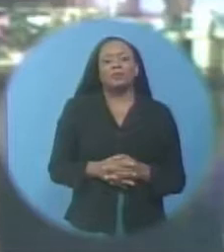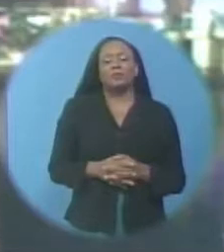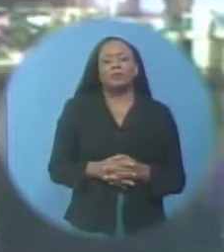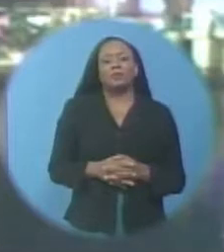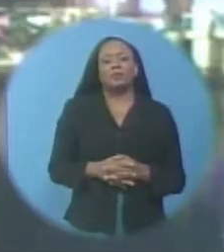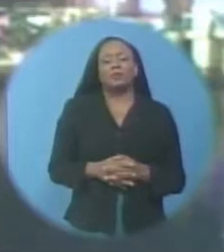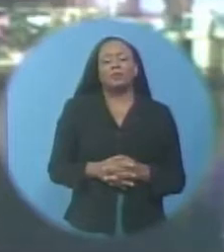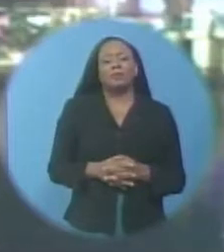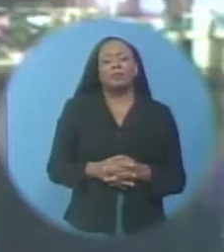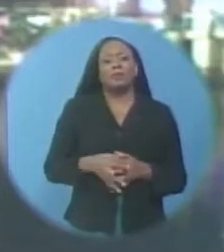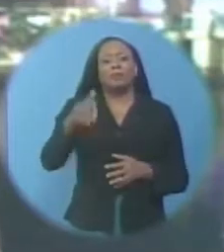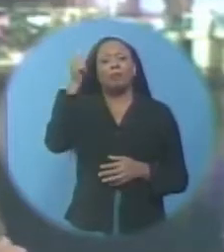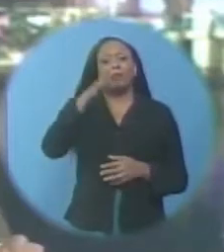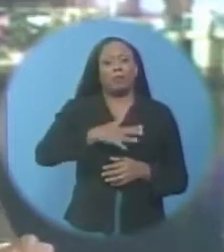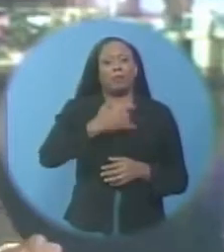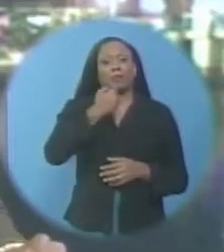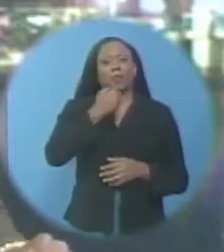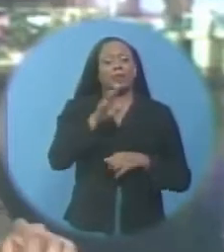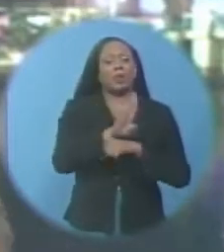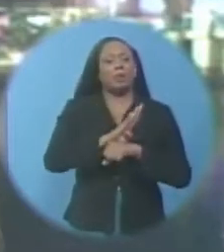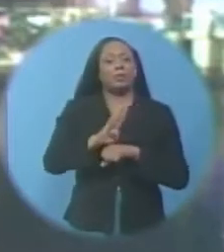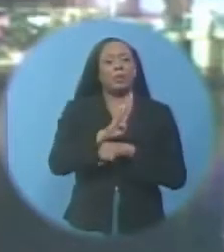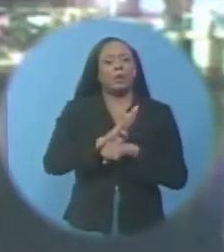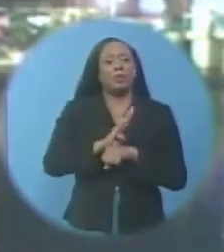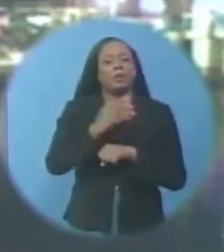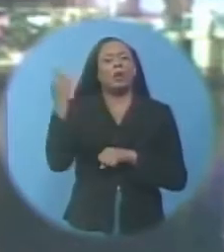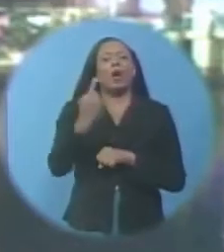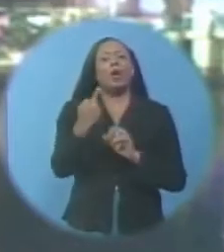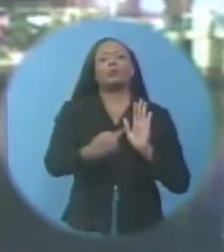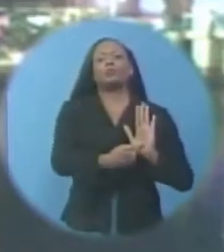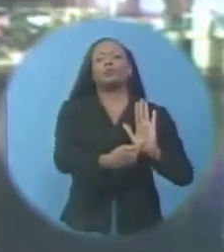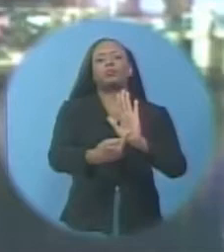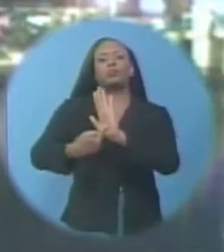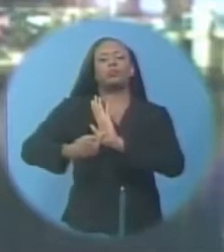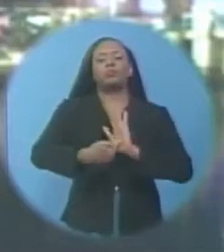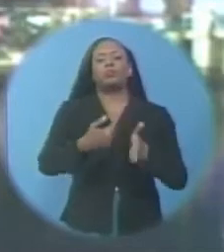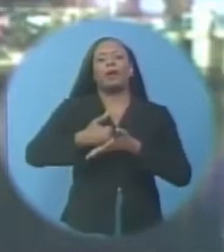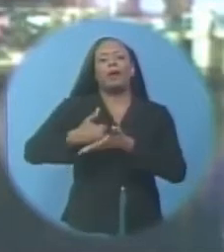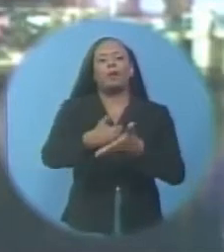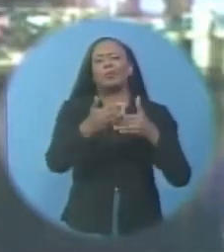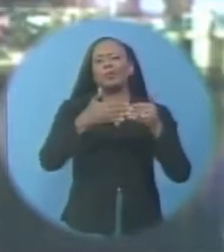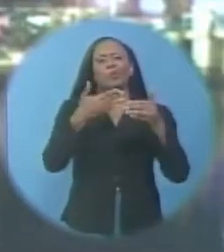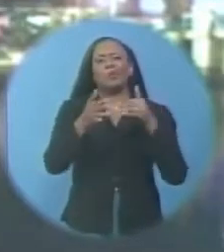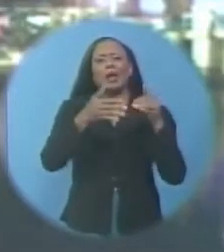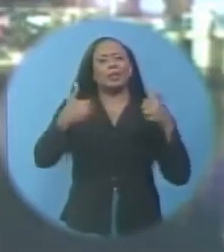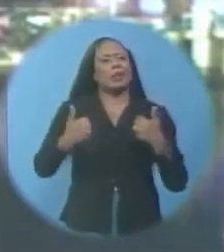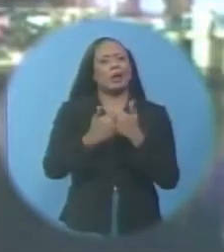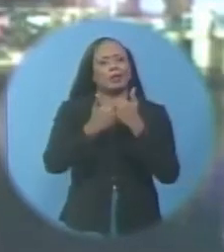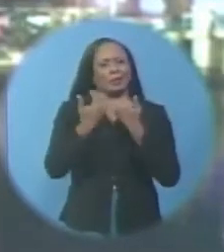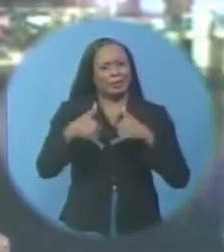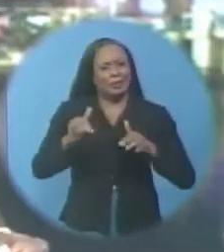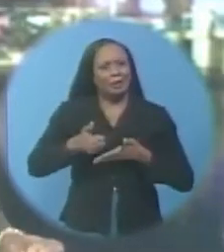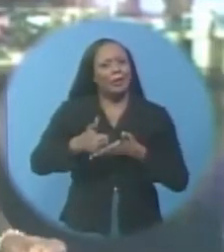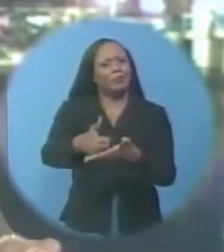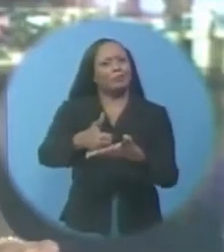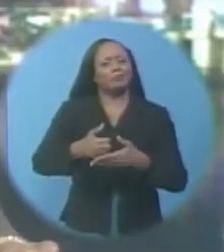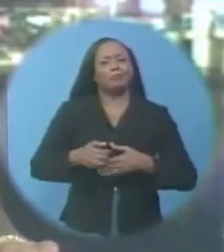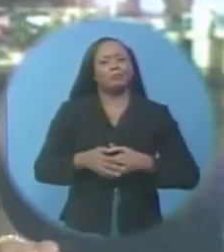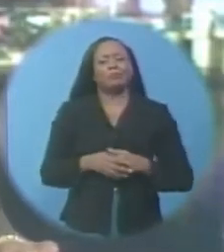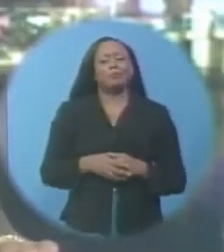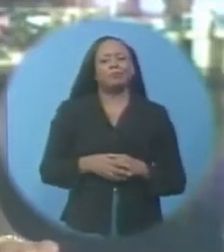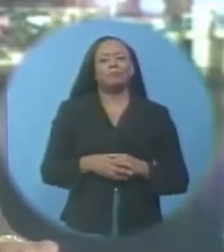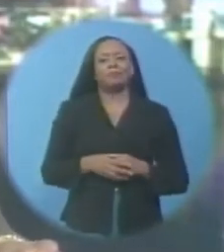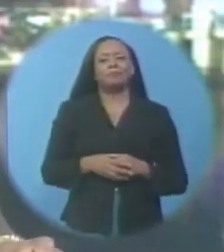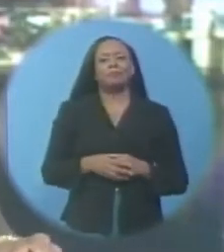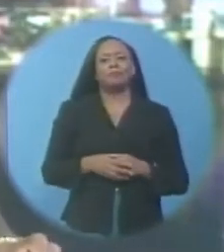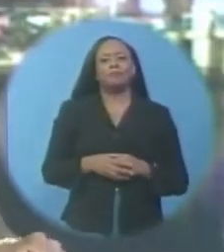Mr. Bradshaw says Barbados has been in the forefront of rendering assistance despite its individual challenges.